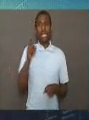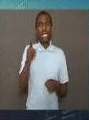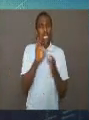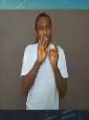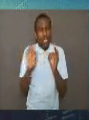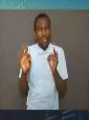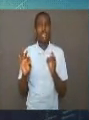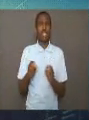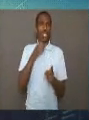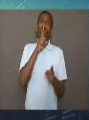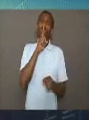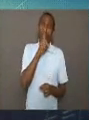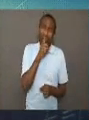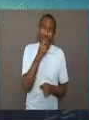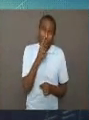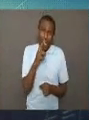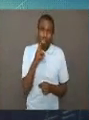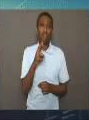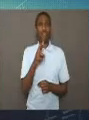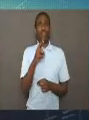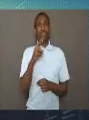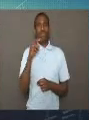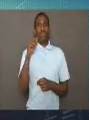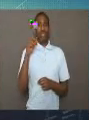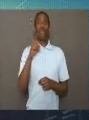statement is true or not.